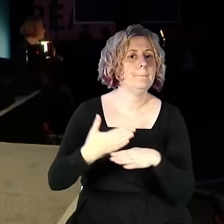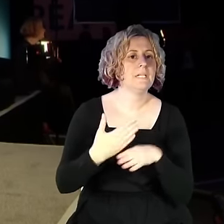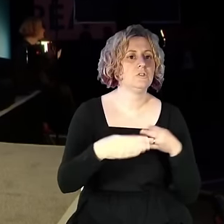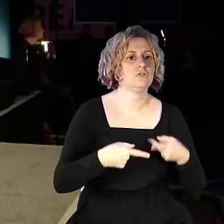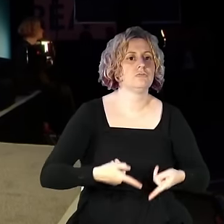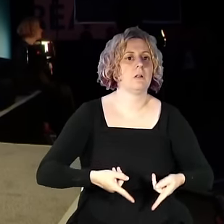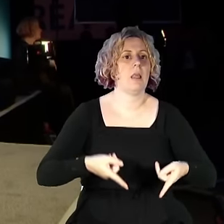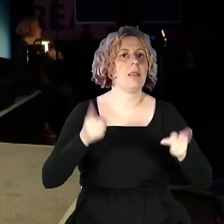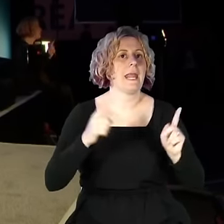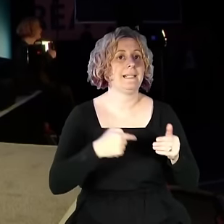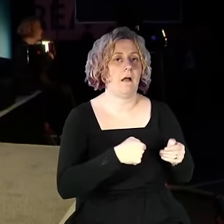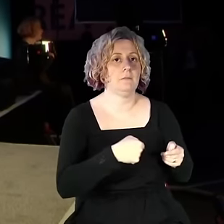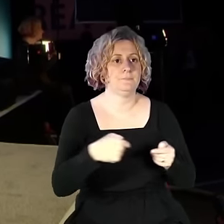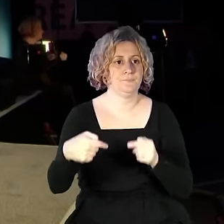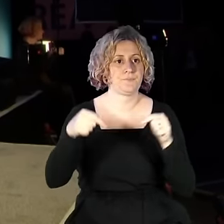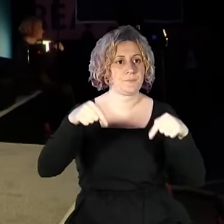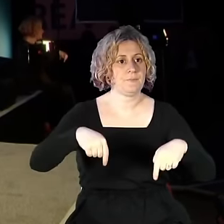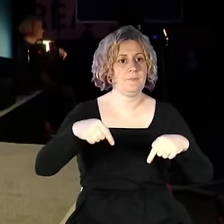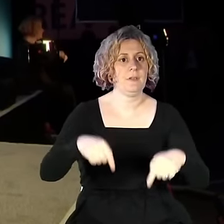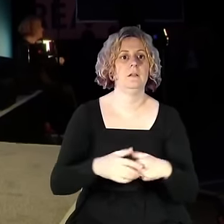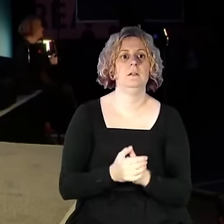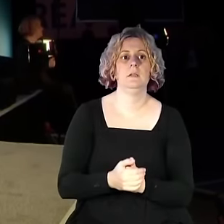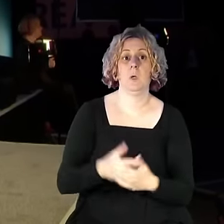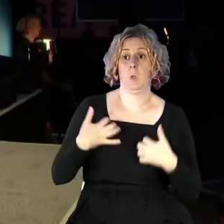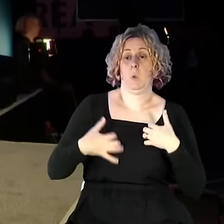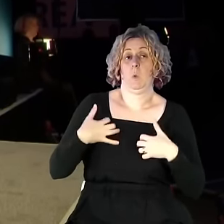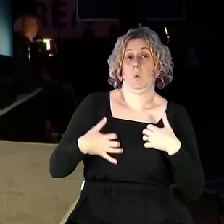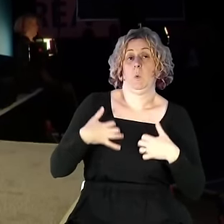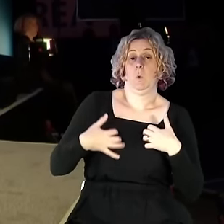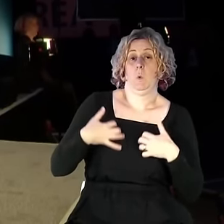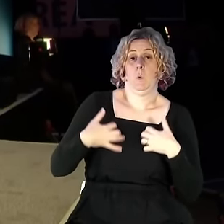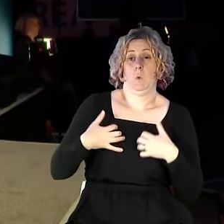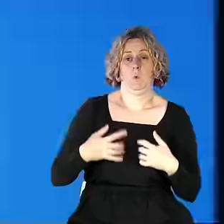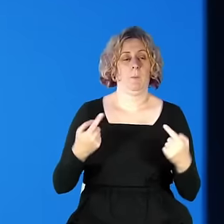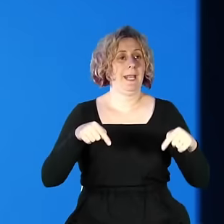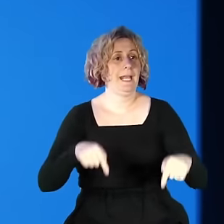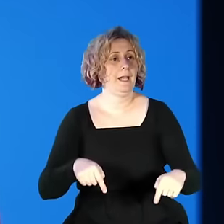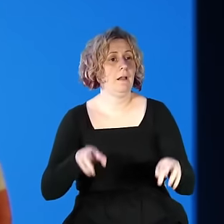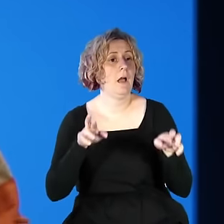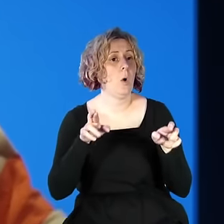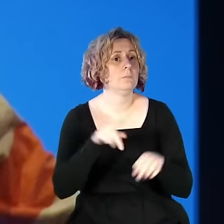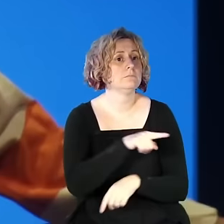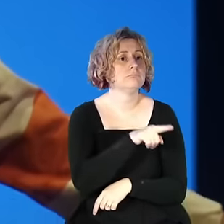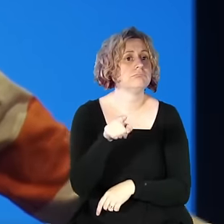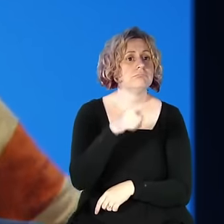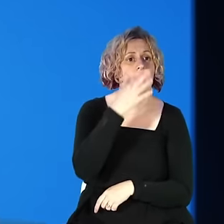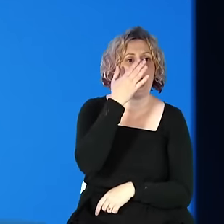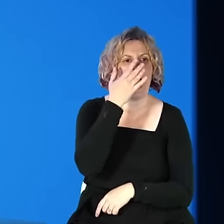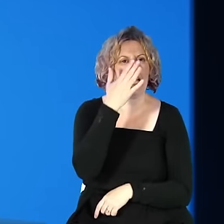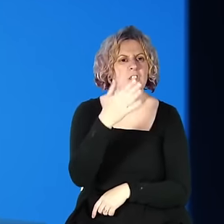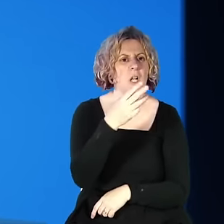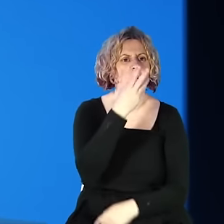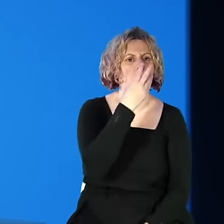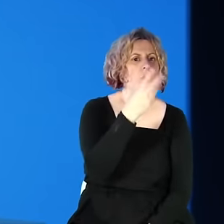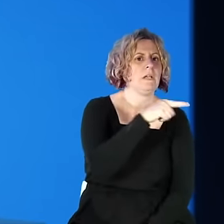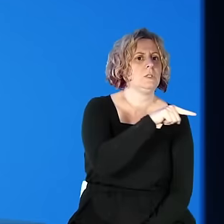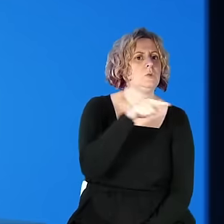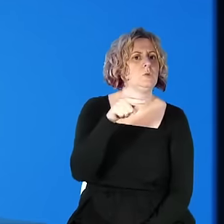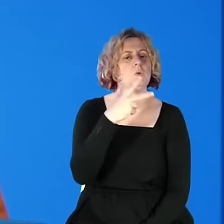joy to be here. Again, we're super excited, and I hope if you're aged between the ages of 3 up to